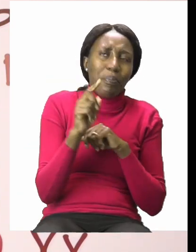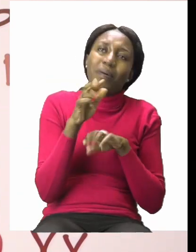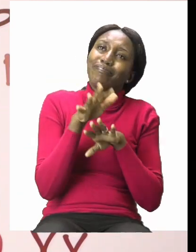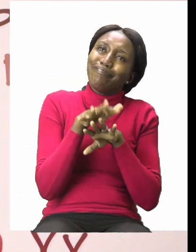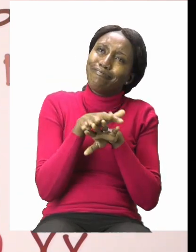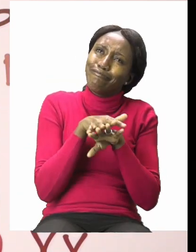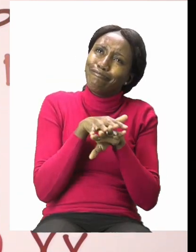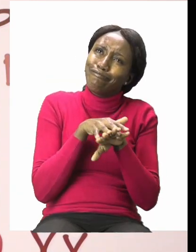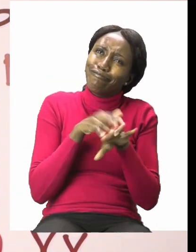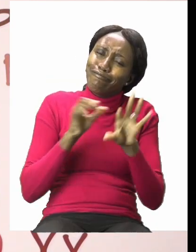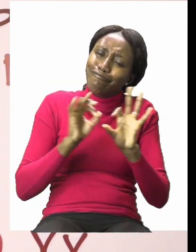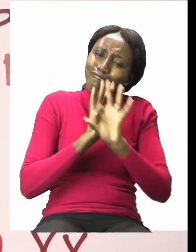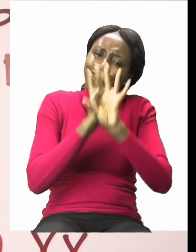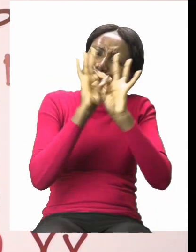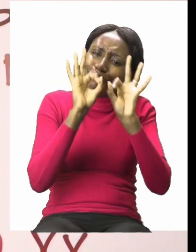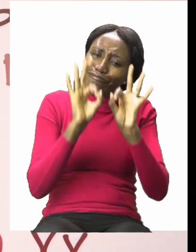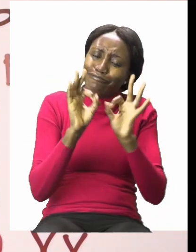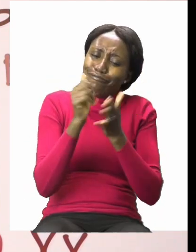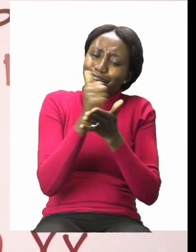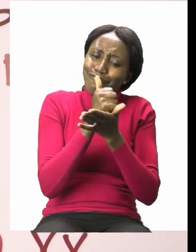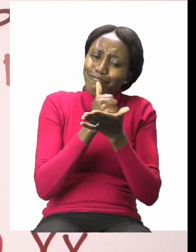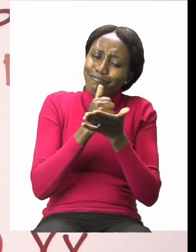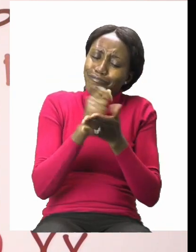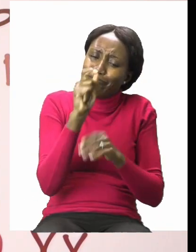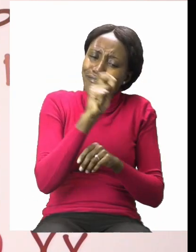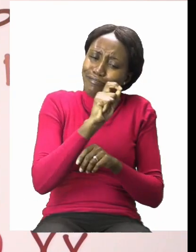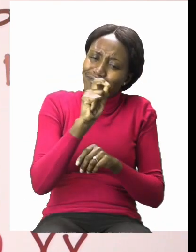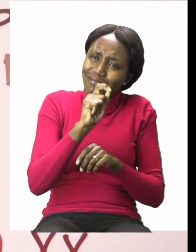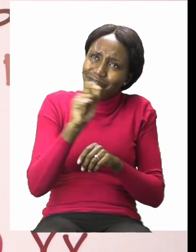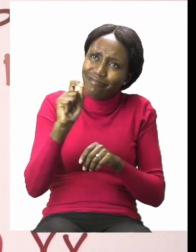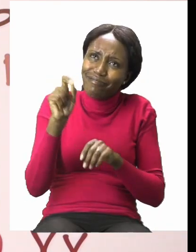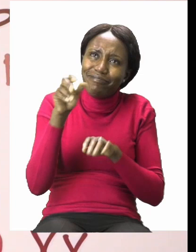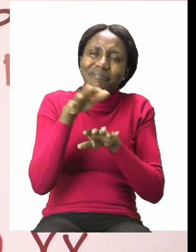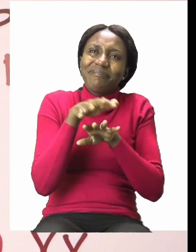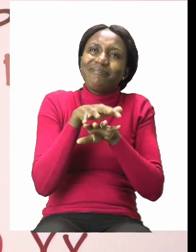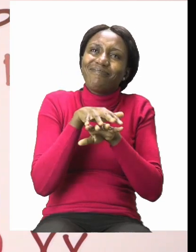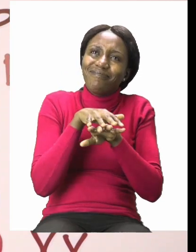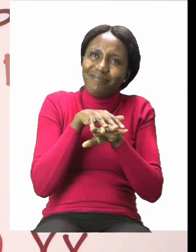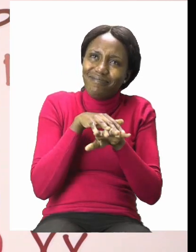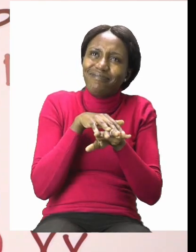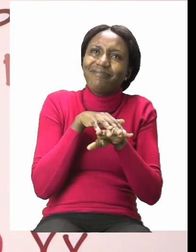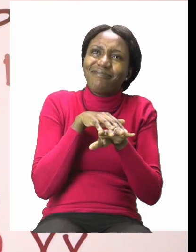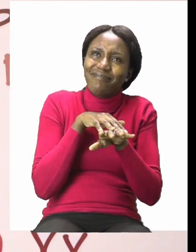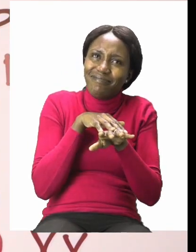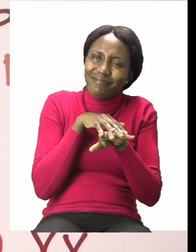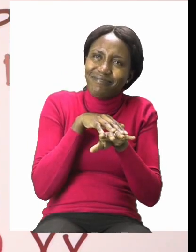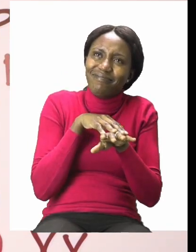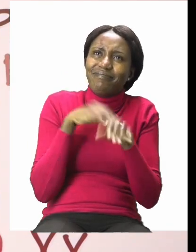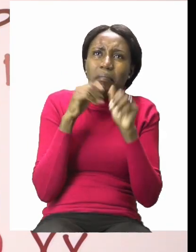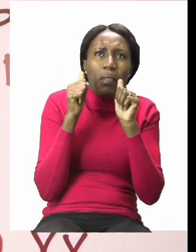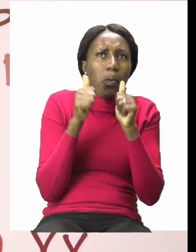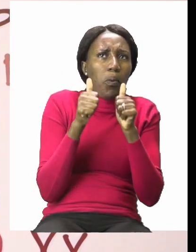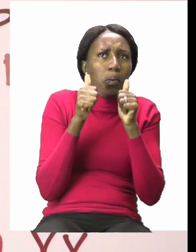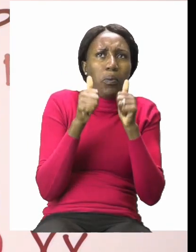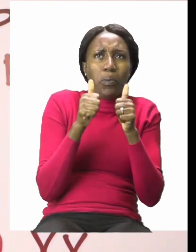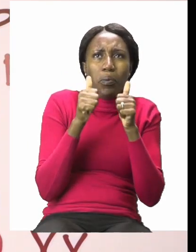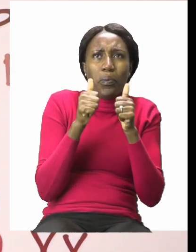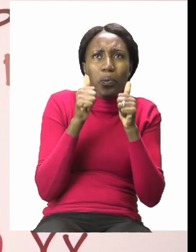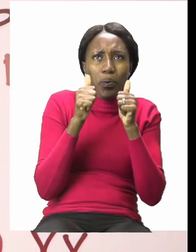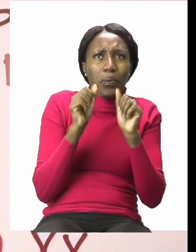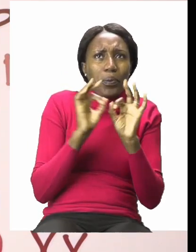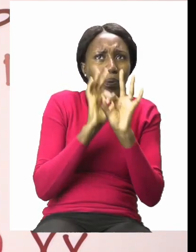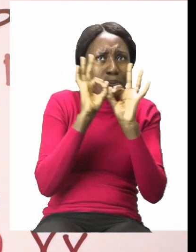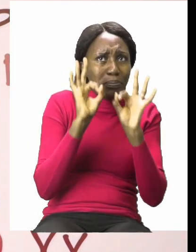boys and girls, because the more you take your time, the more you are able to catch all the trace dots,